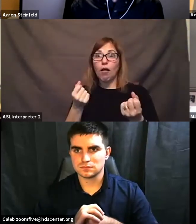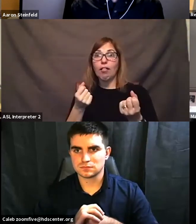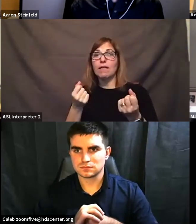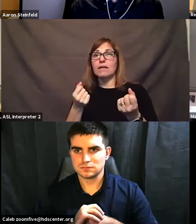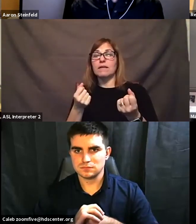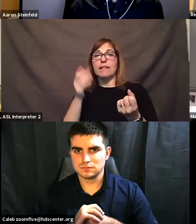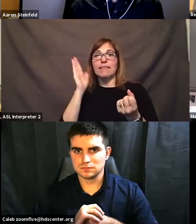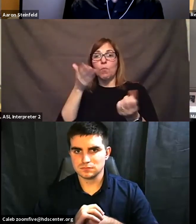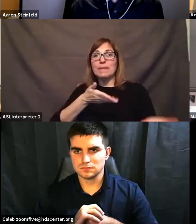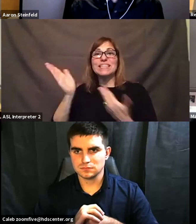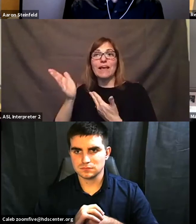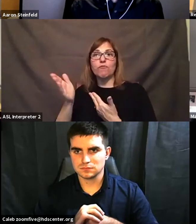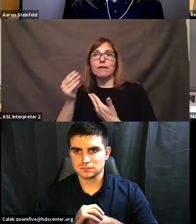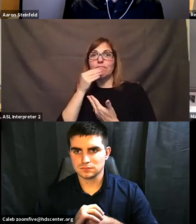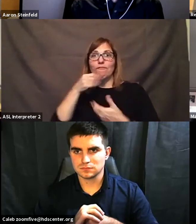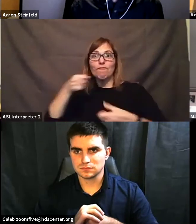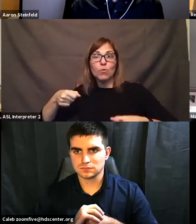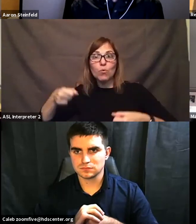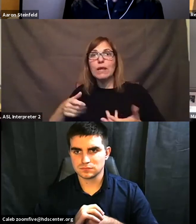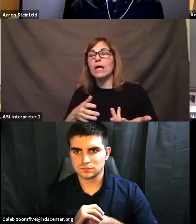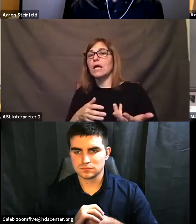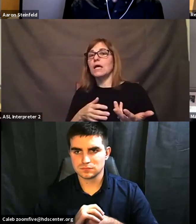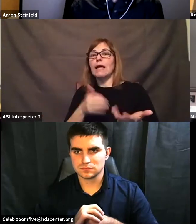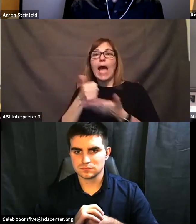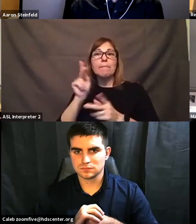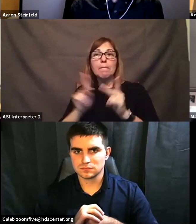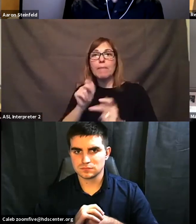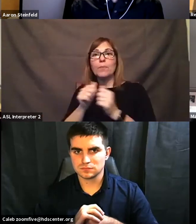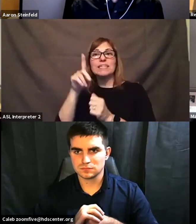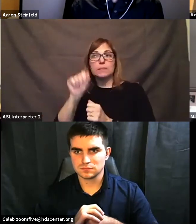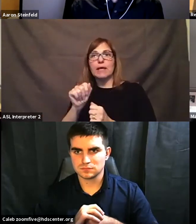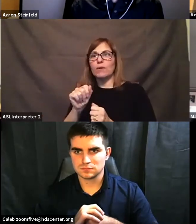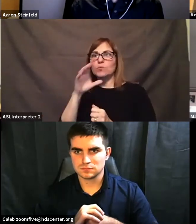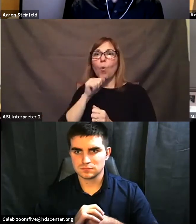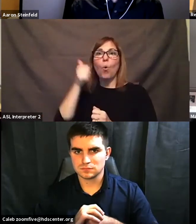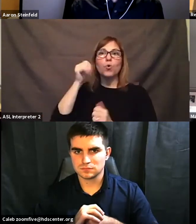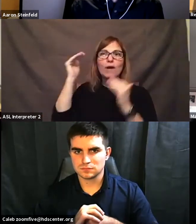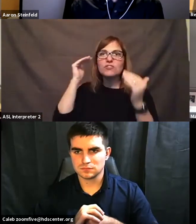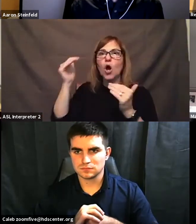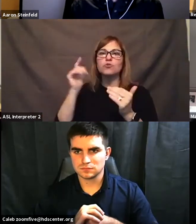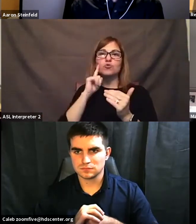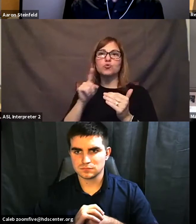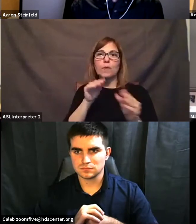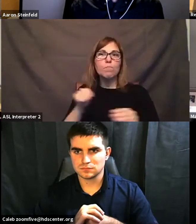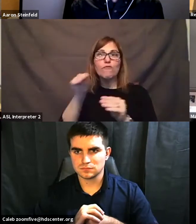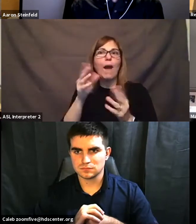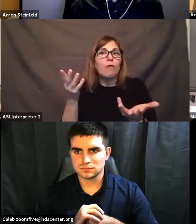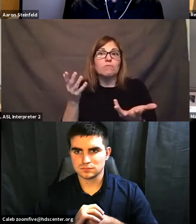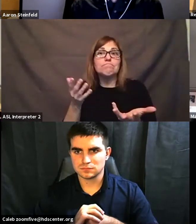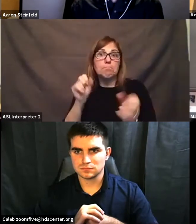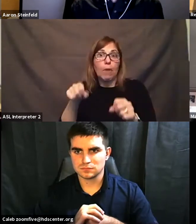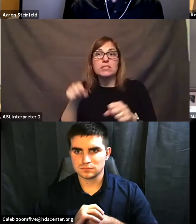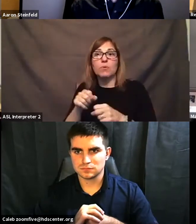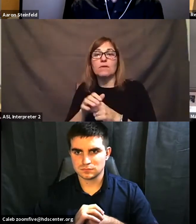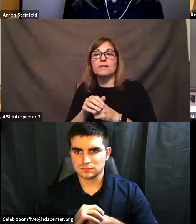delivering groceries and helping people with disabilities or older adults move around as well. So I